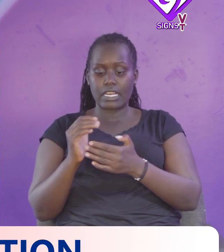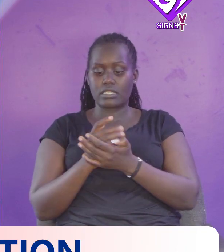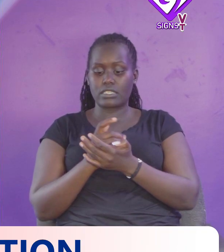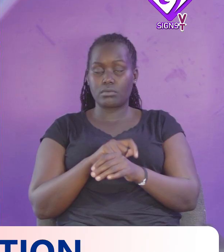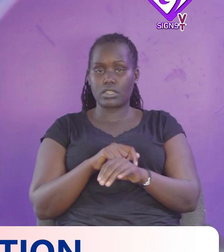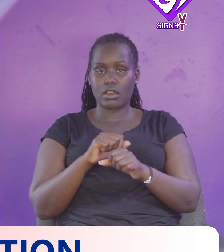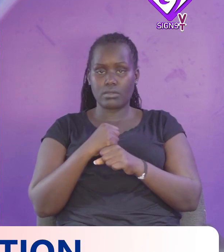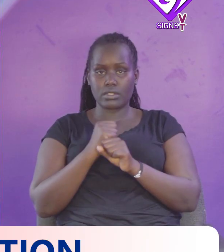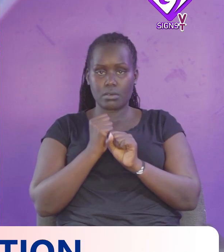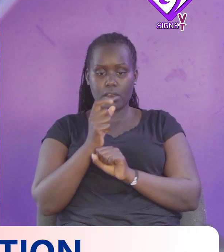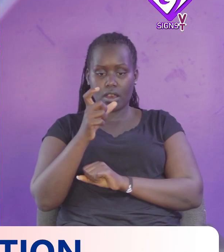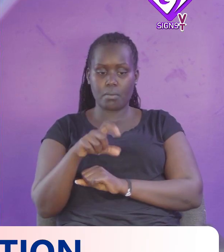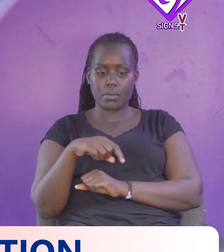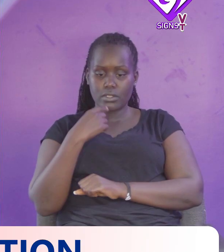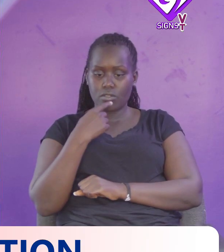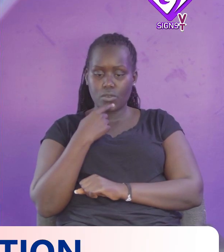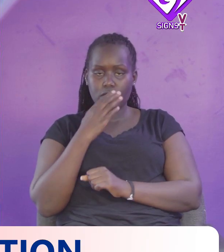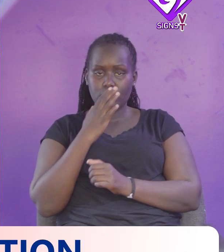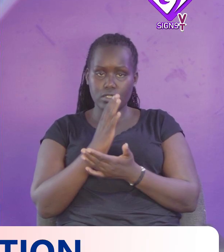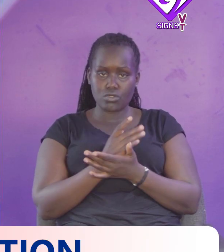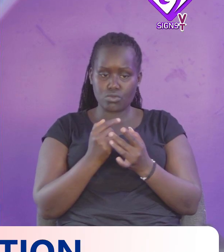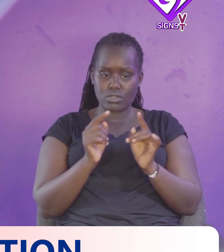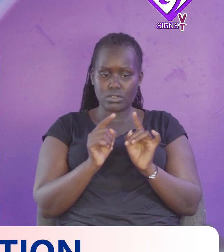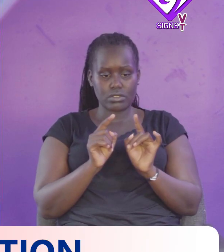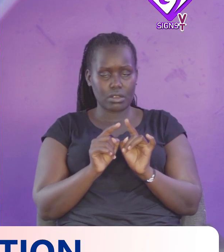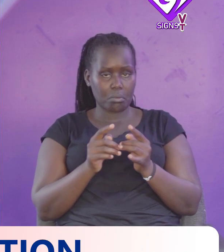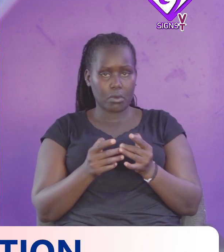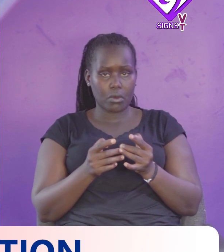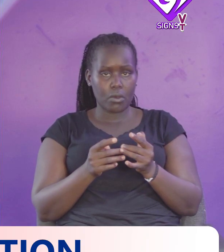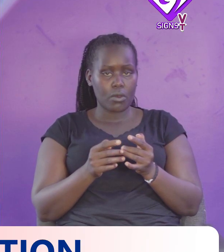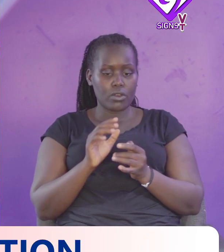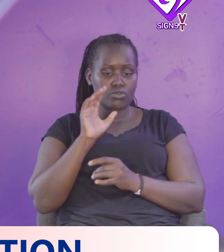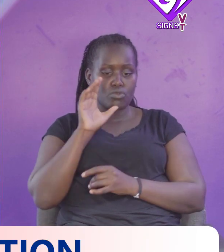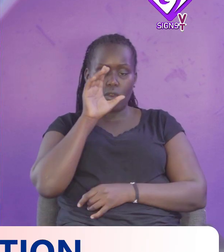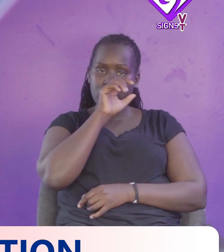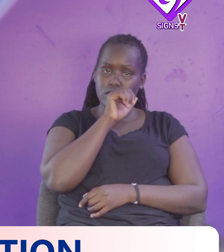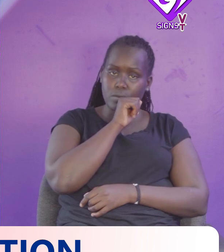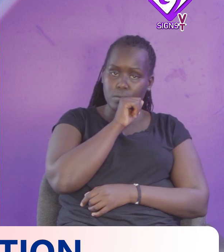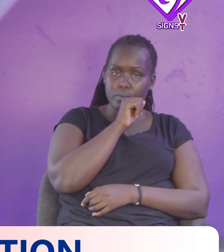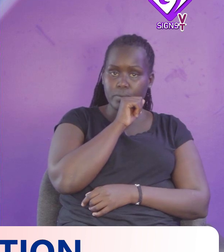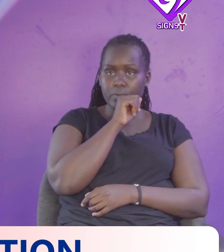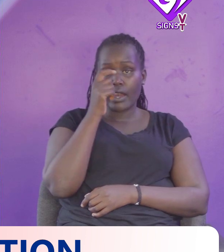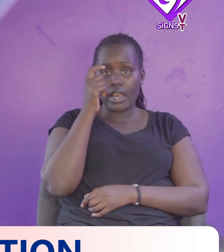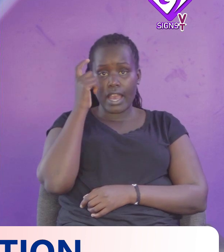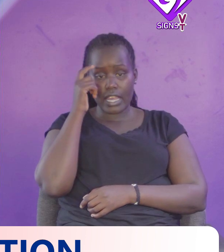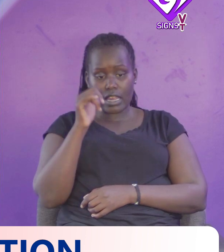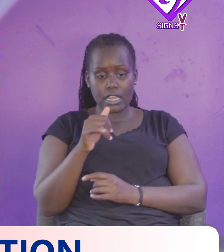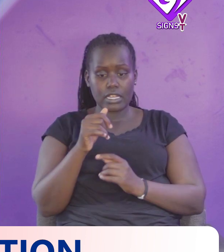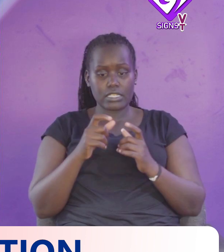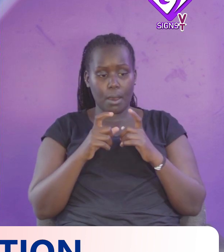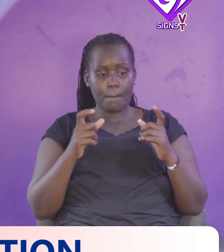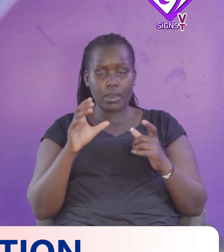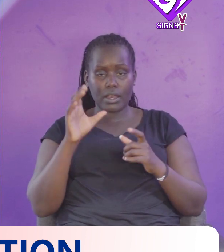make even somebody who is very genuine, who is very innocent, to assume. Yeah. So I think that was a very big